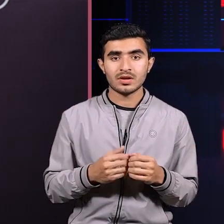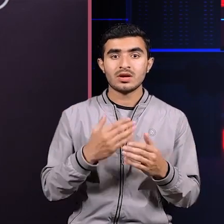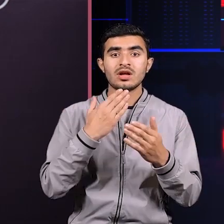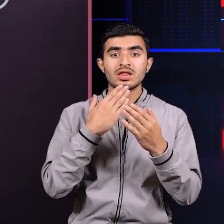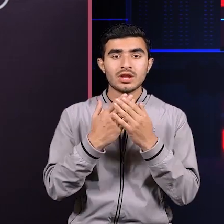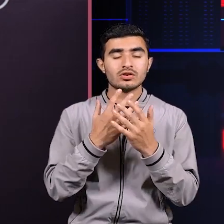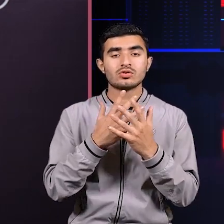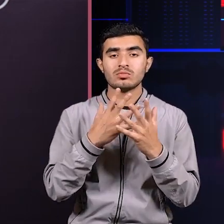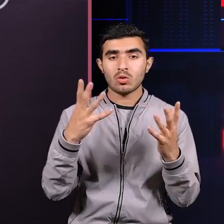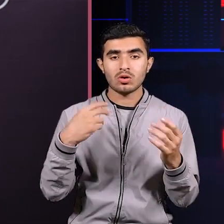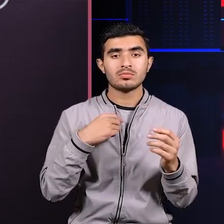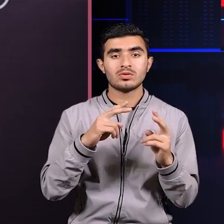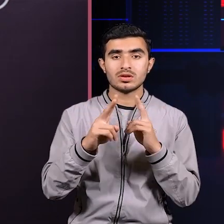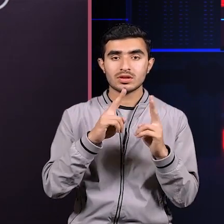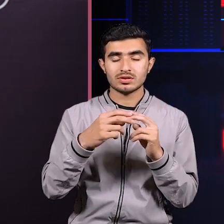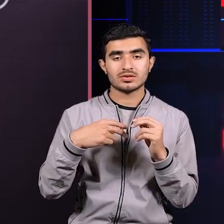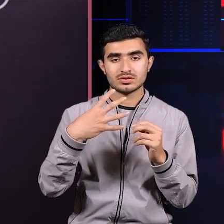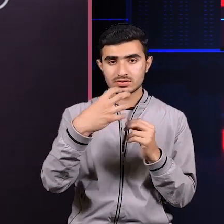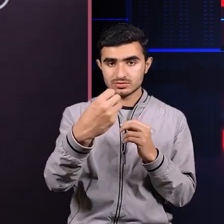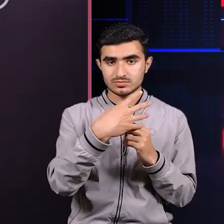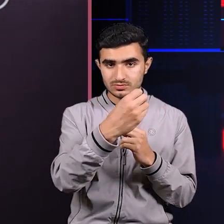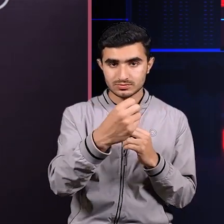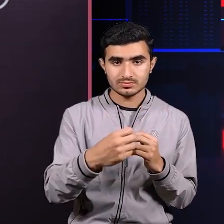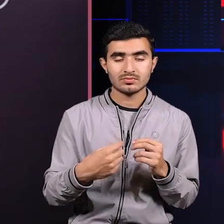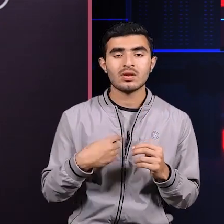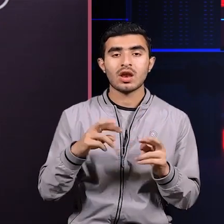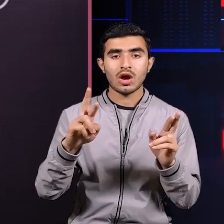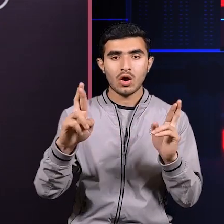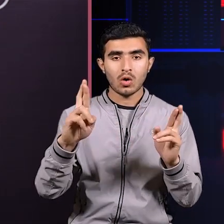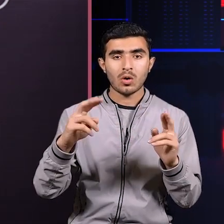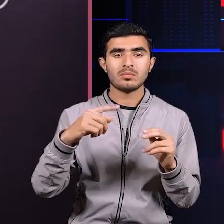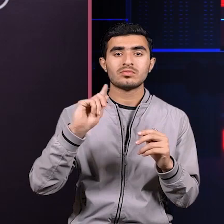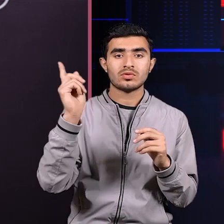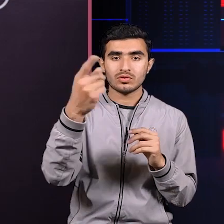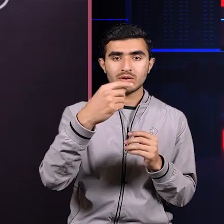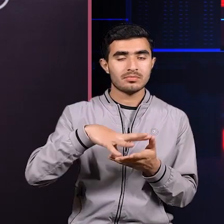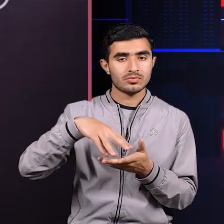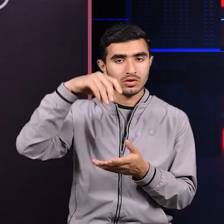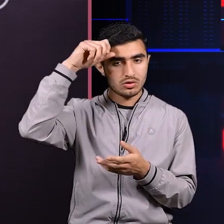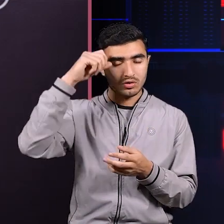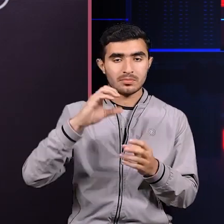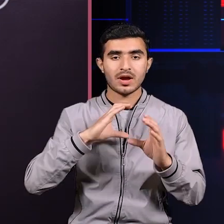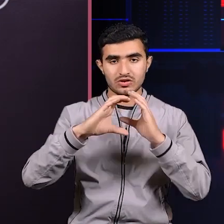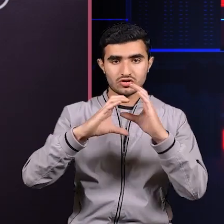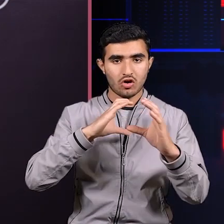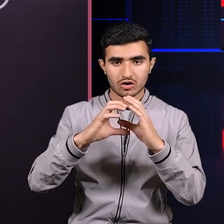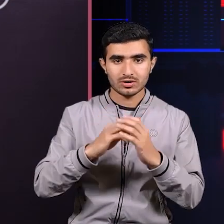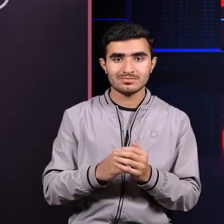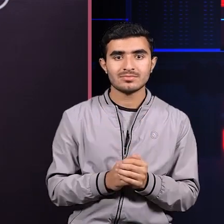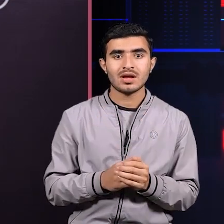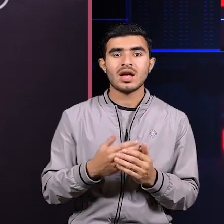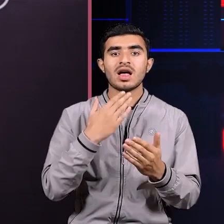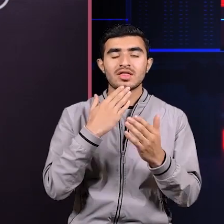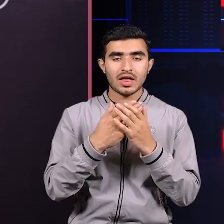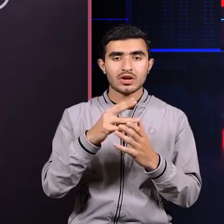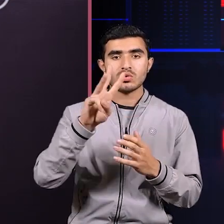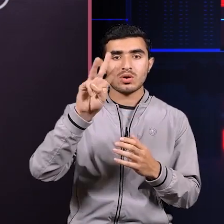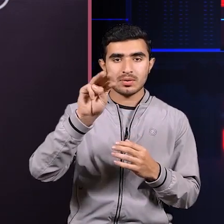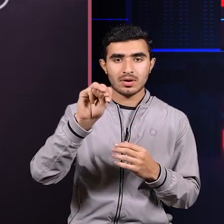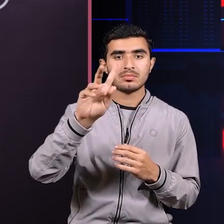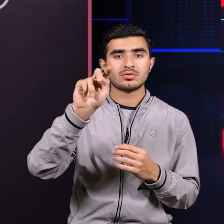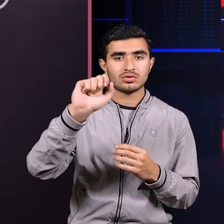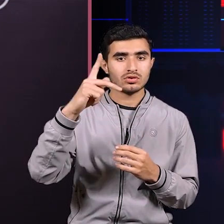you for listening to me today. And I hope that you all are taking something valuable from what I've said.